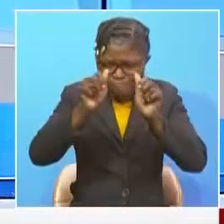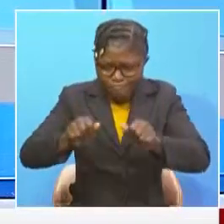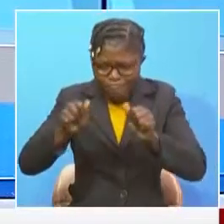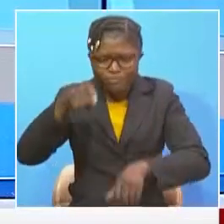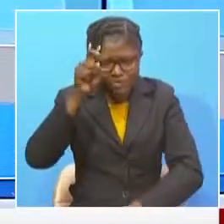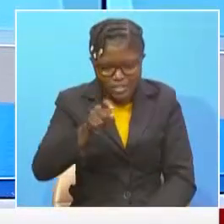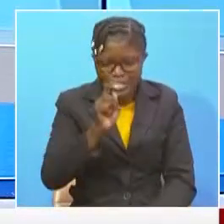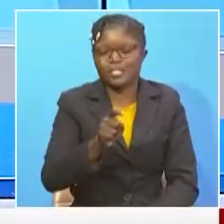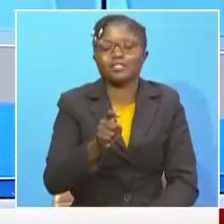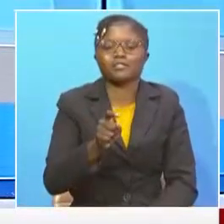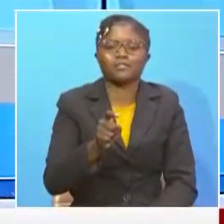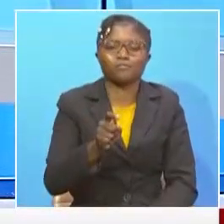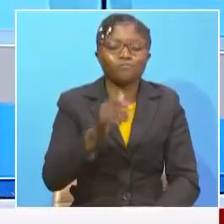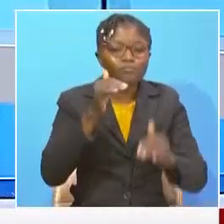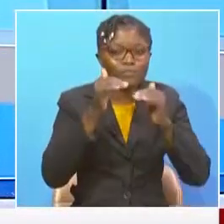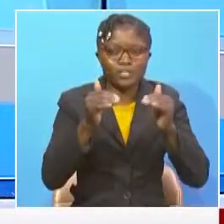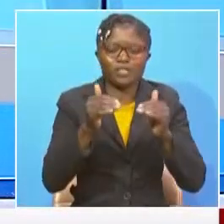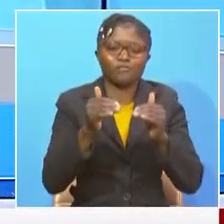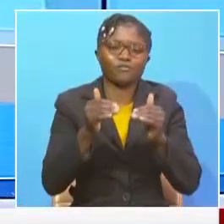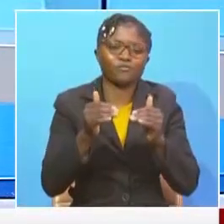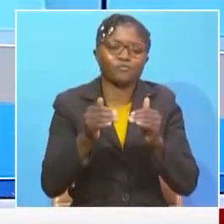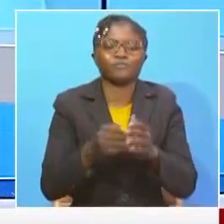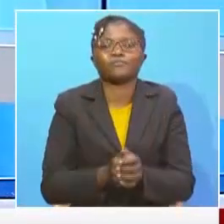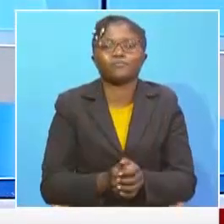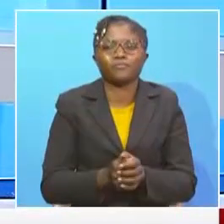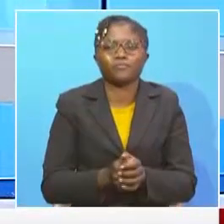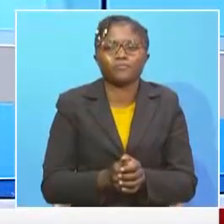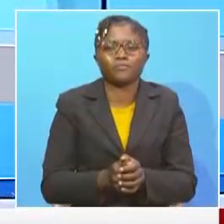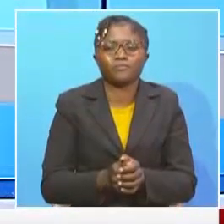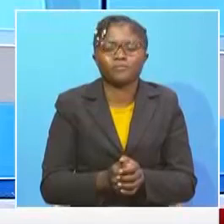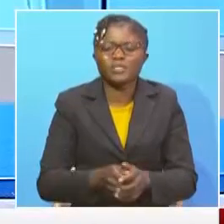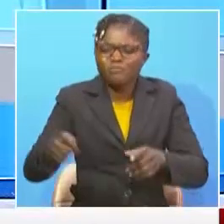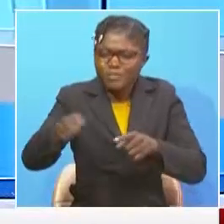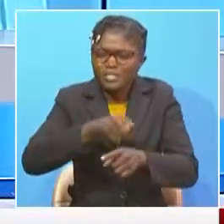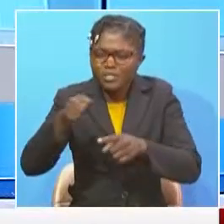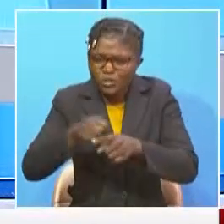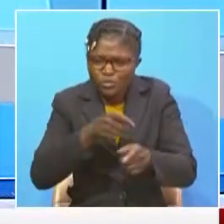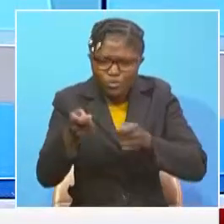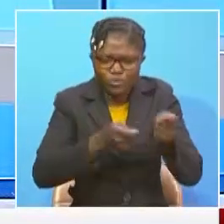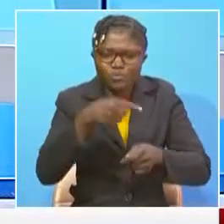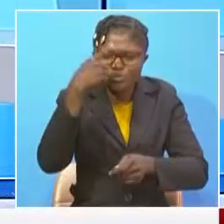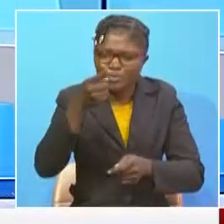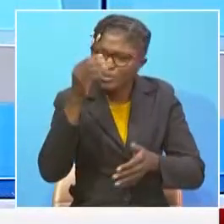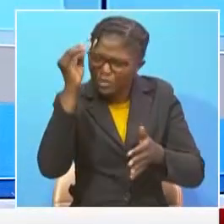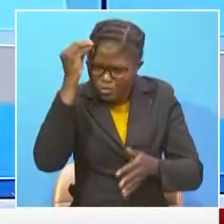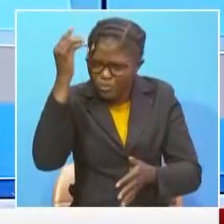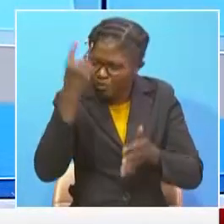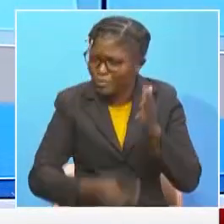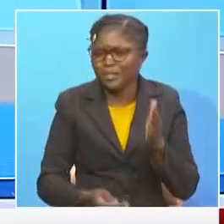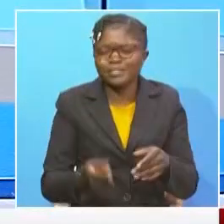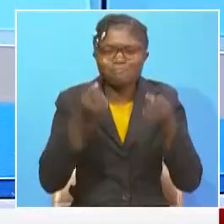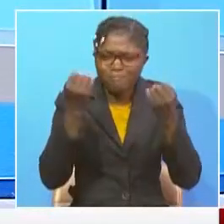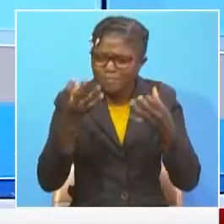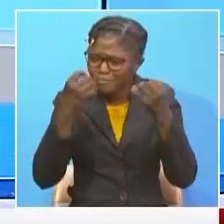the required standard. Christopher Sechangwa, who is an untrained referee, noted that many match officials in